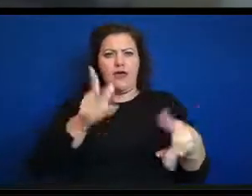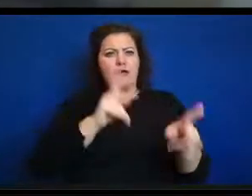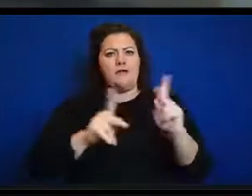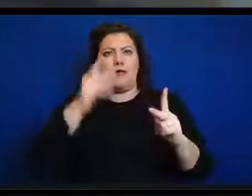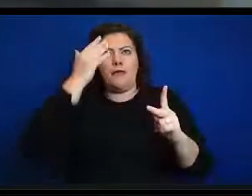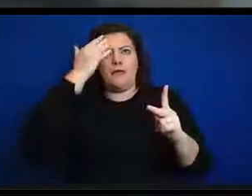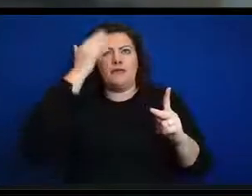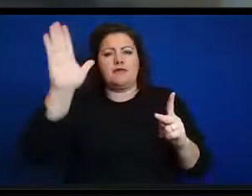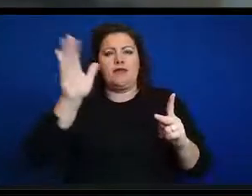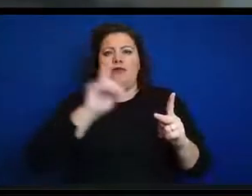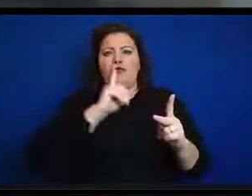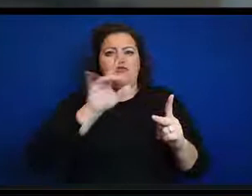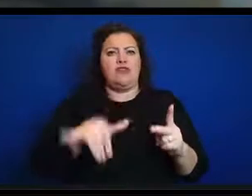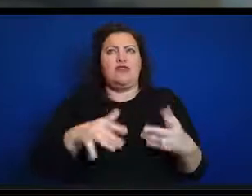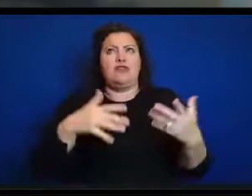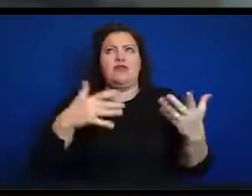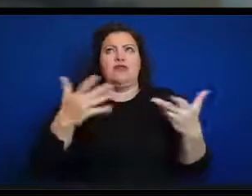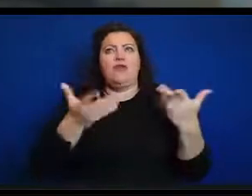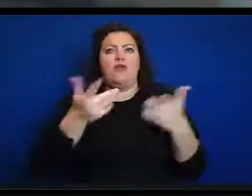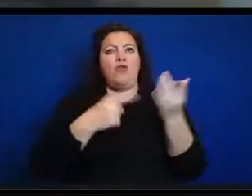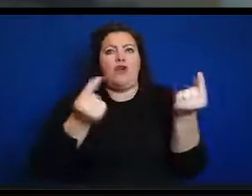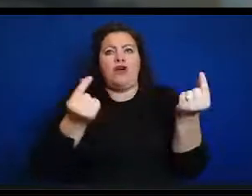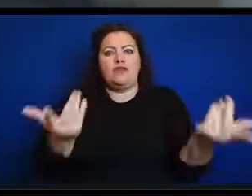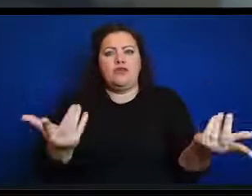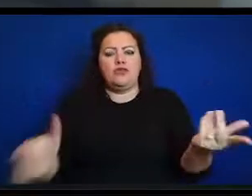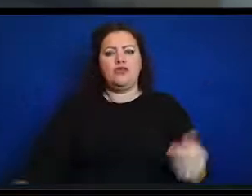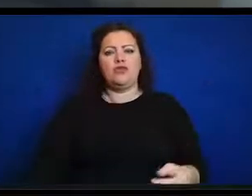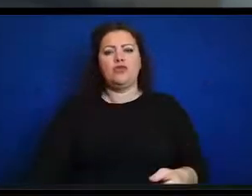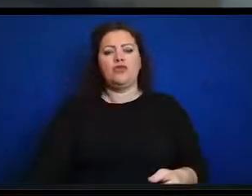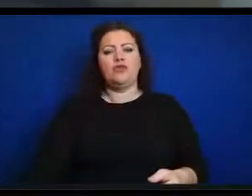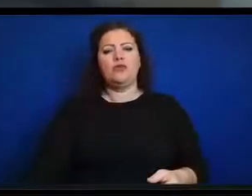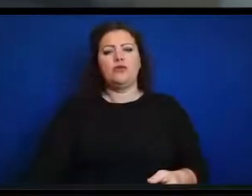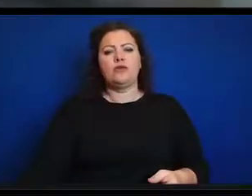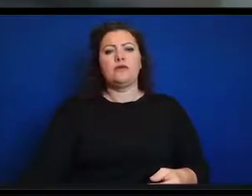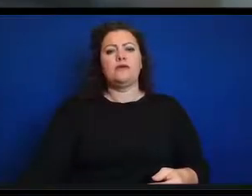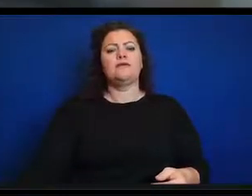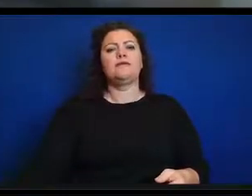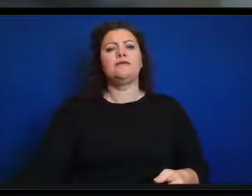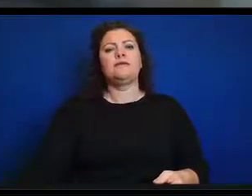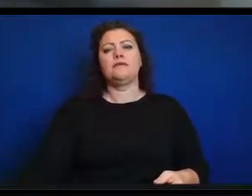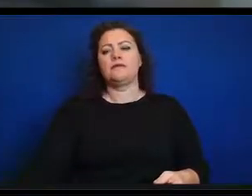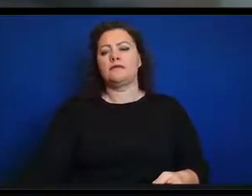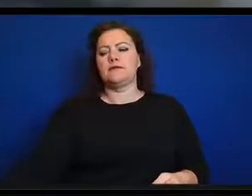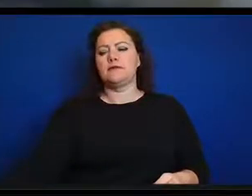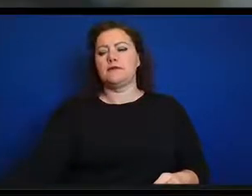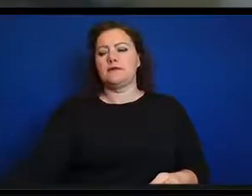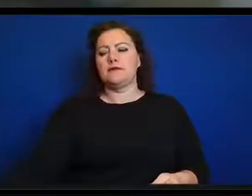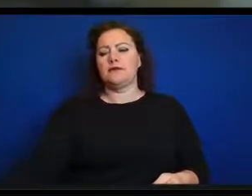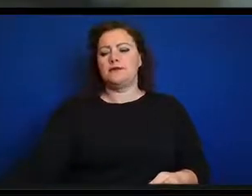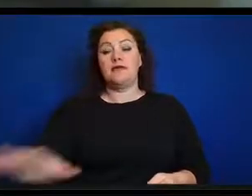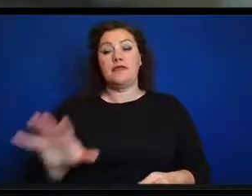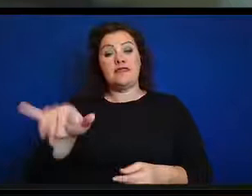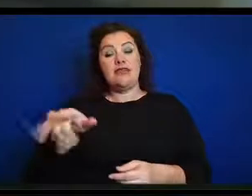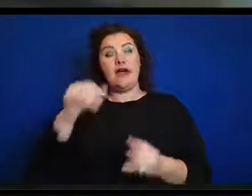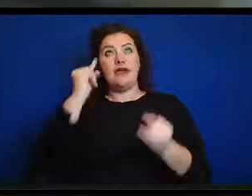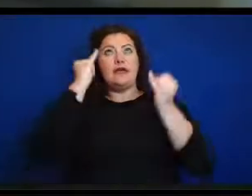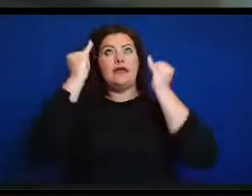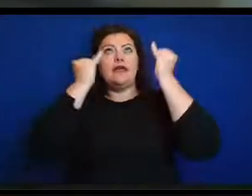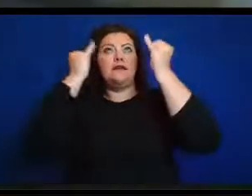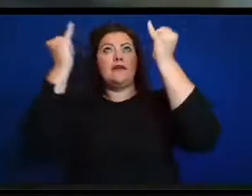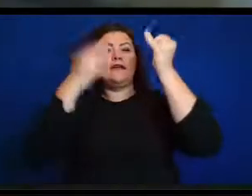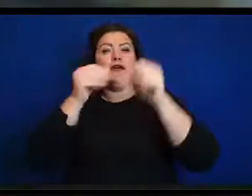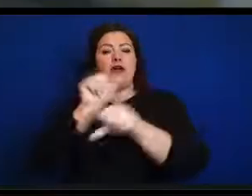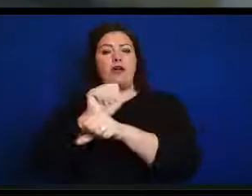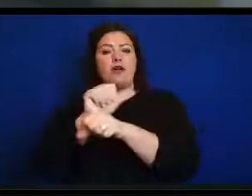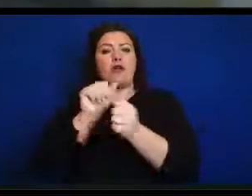really what to do. And so the innovation and working with the Housing Authority Director, Renee